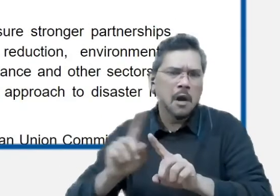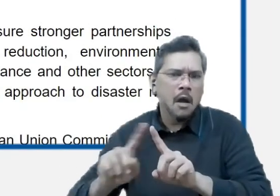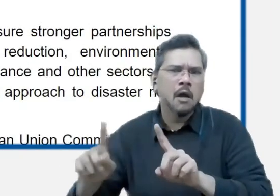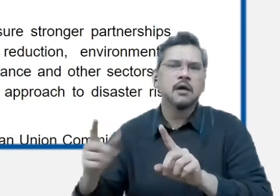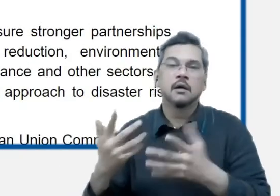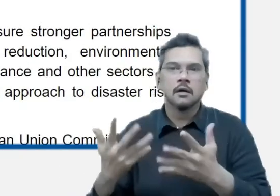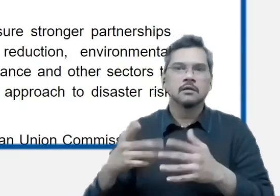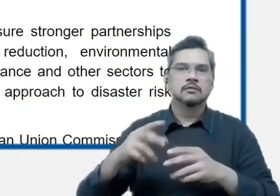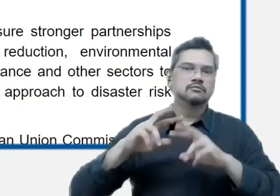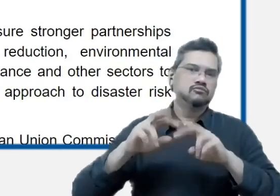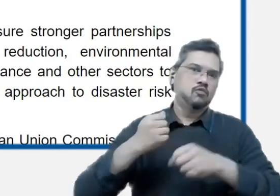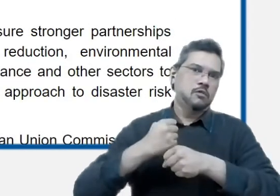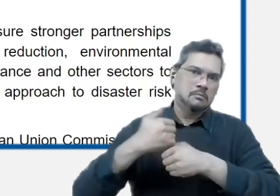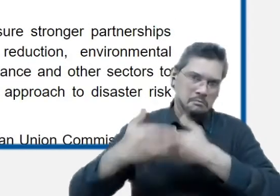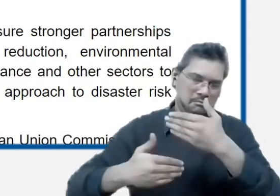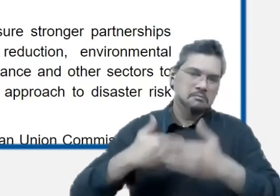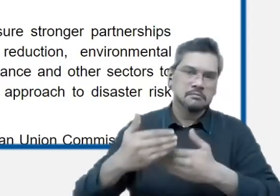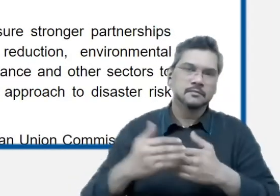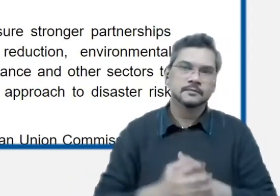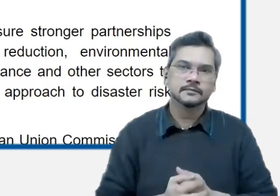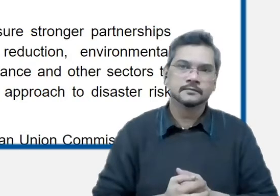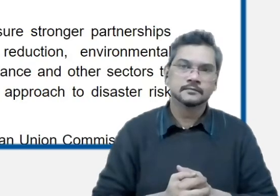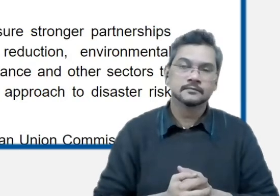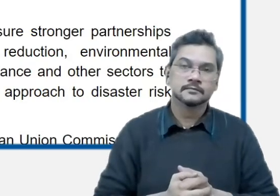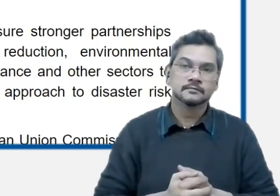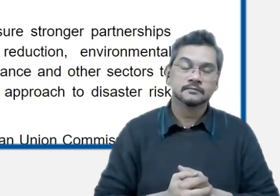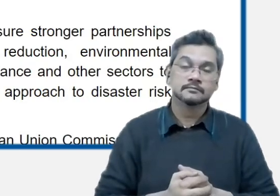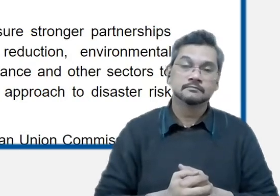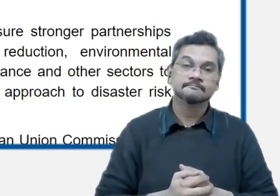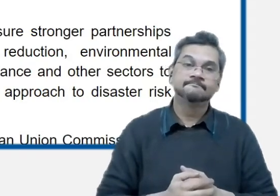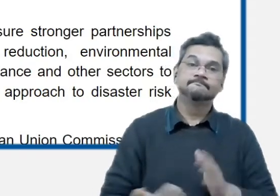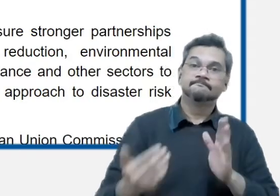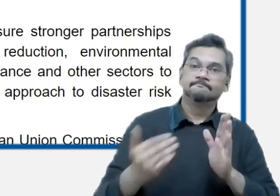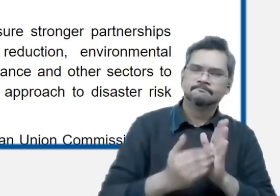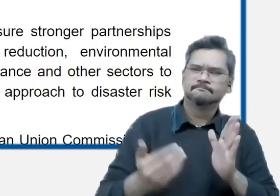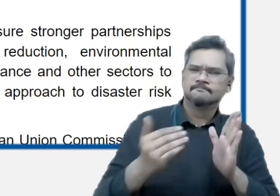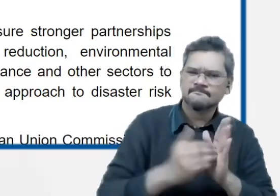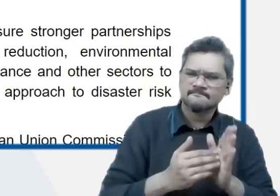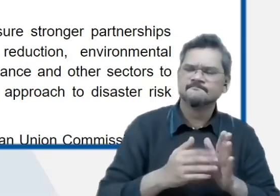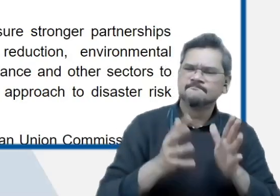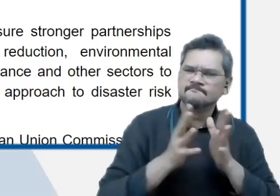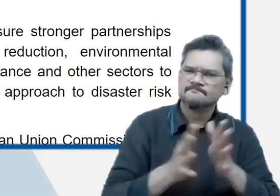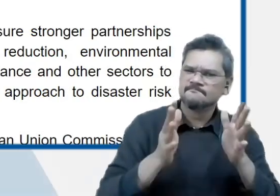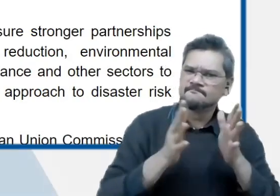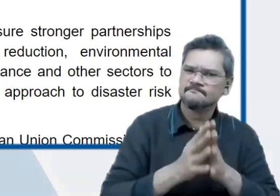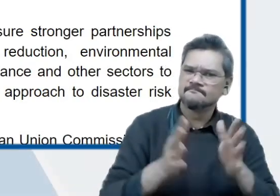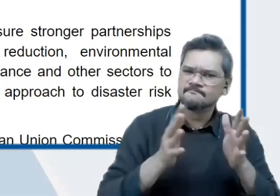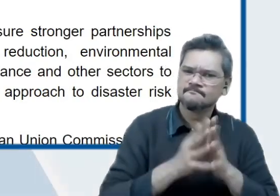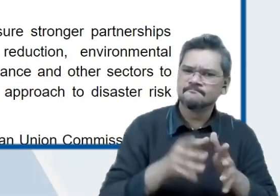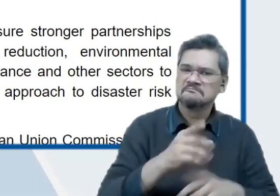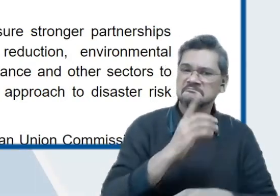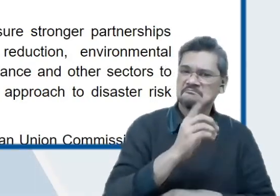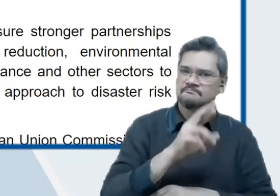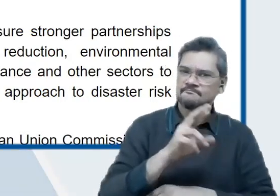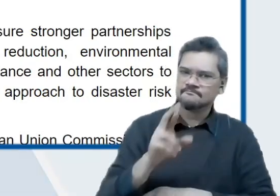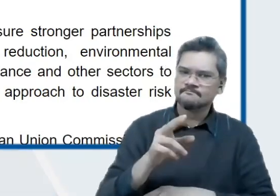Reiterate the need for scaling up investments in nature-based solutions for disaster risk reduction, climate action, and